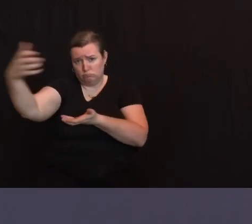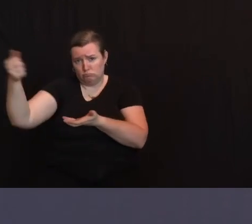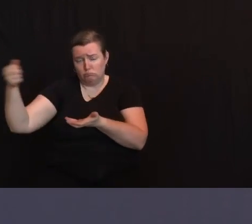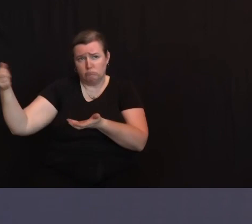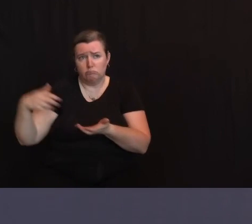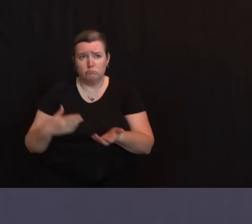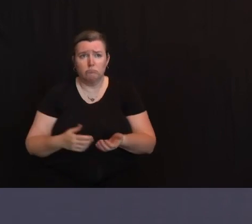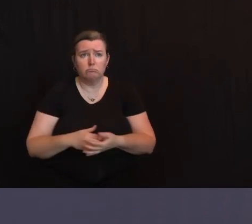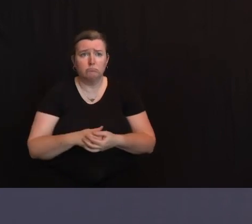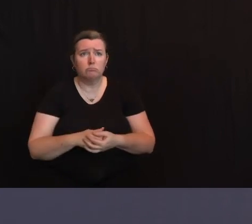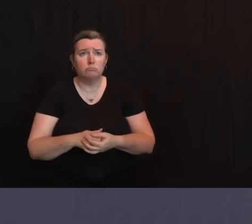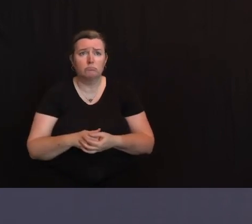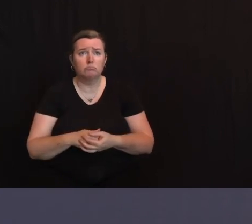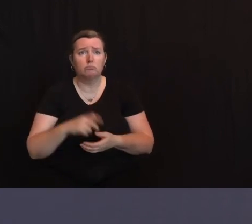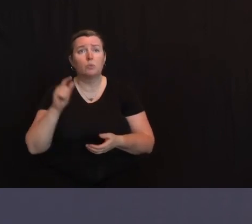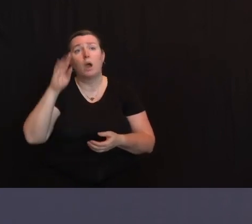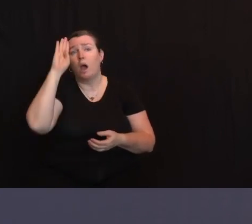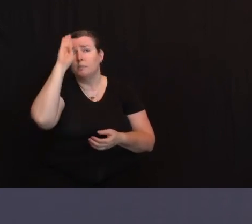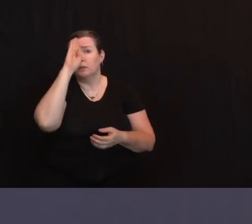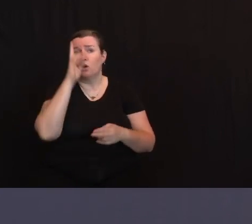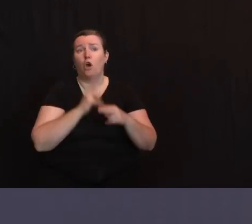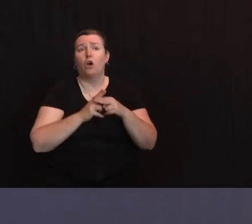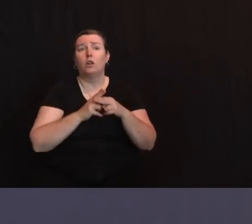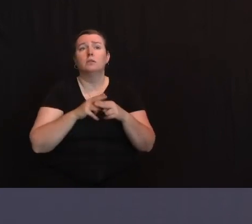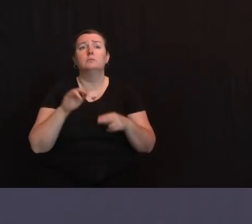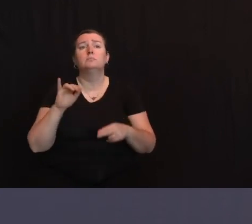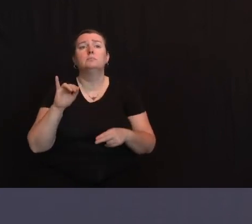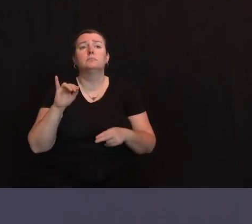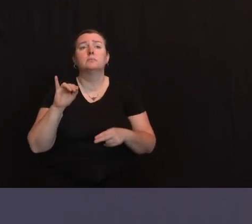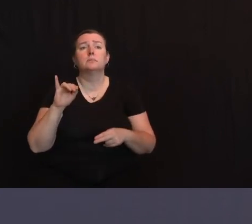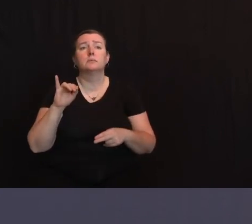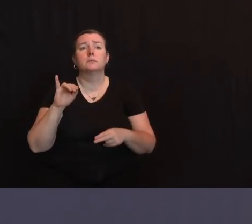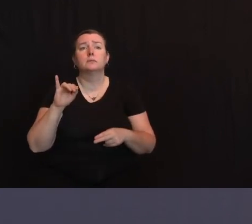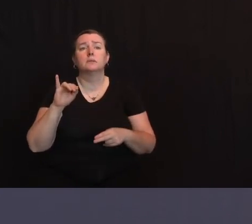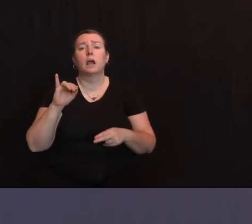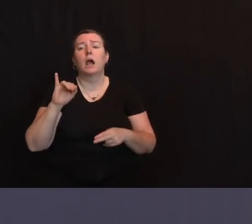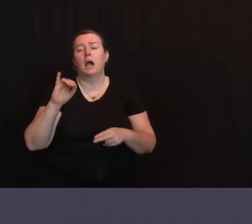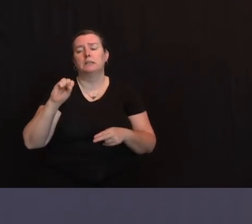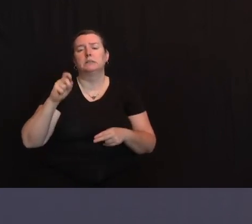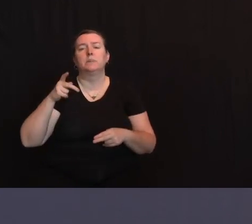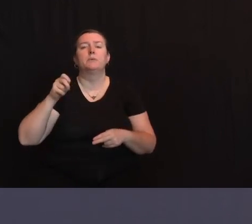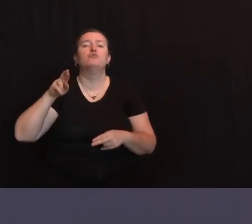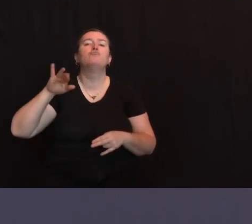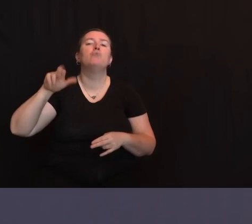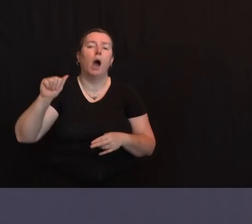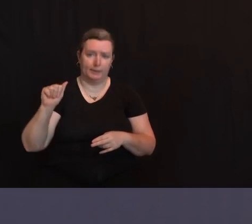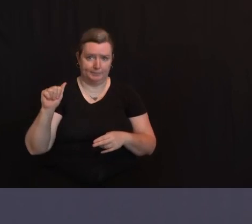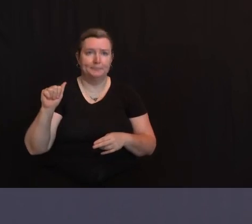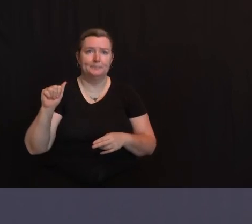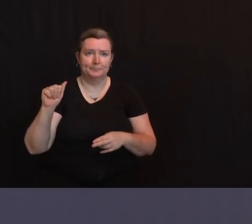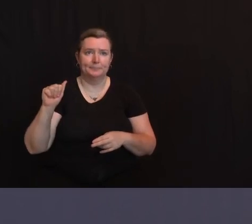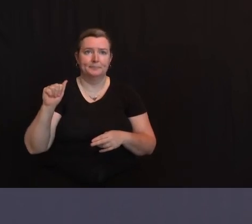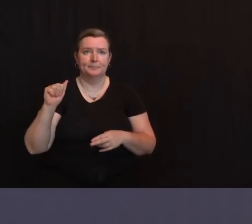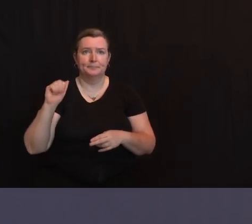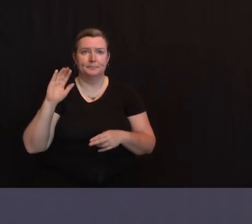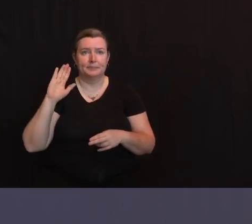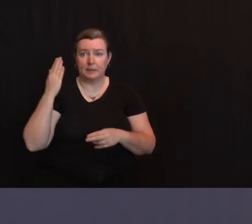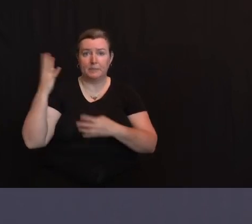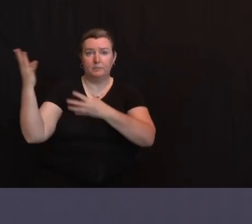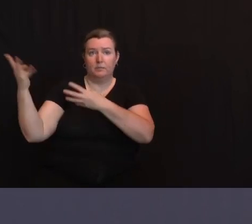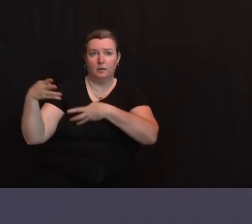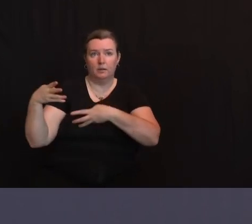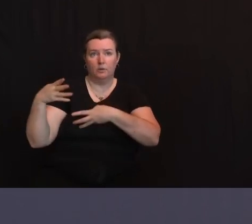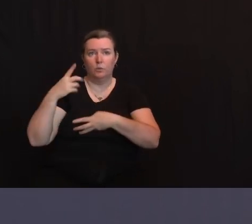Inspira for a couple of days and Bergen Newbridge for one of those days. So it's not the same hospital each day. Is that the same you've